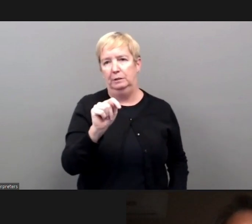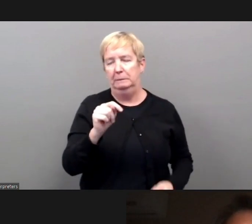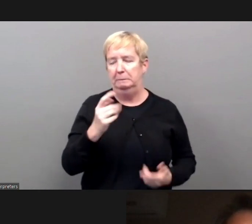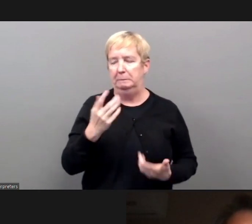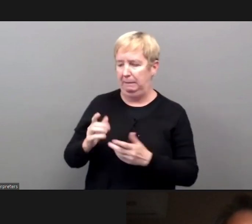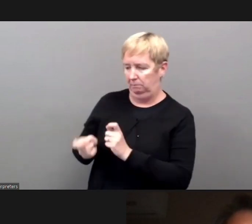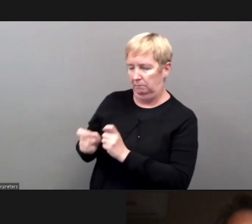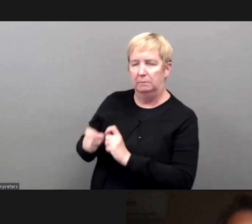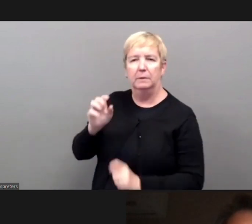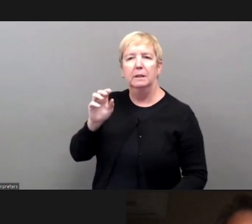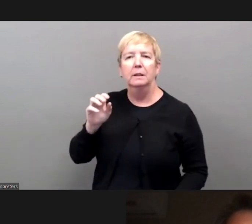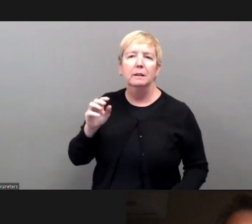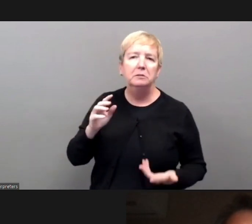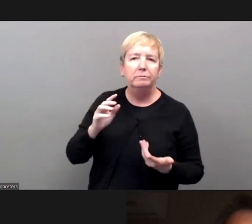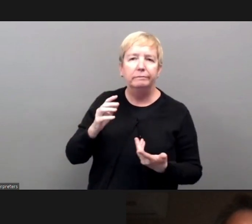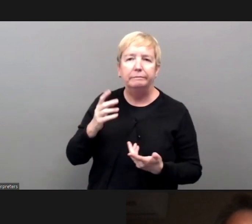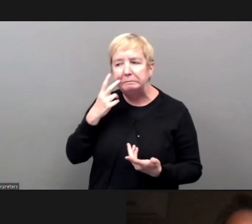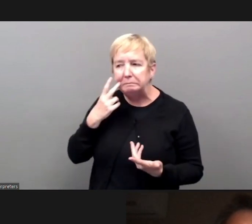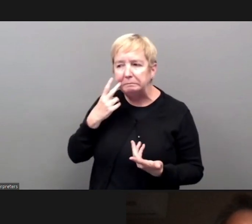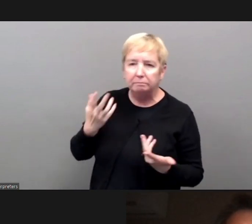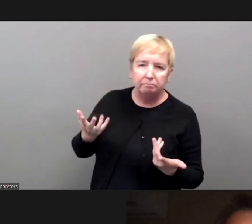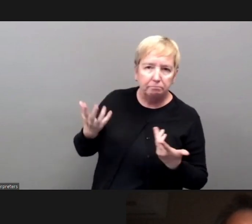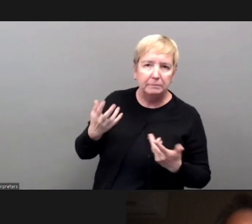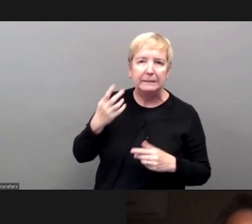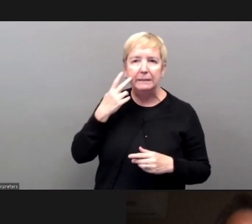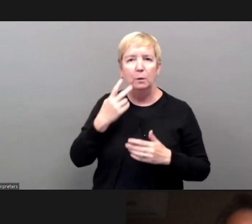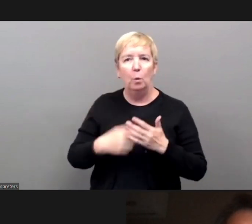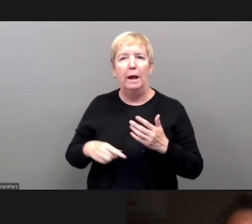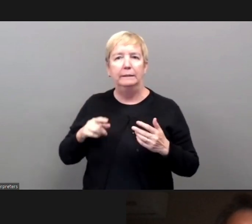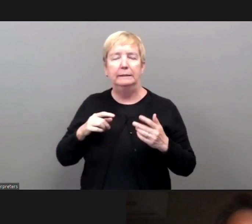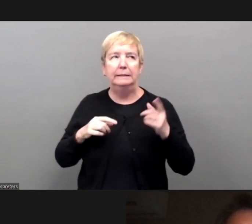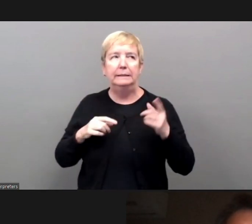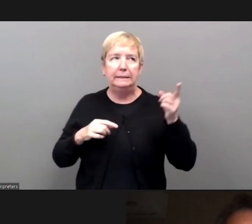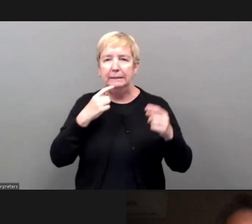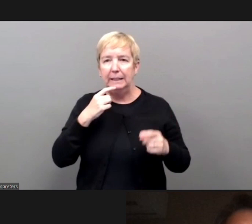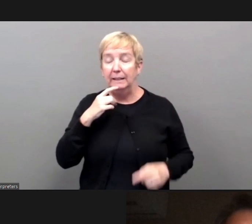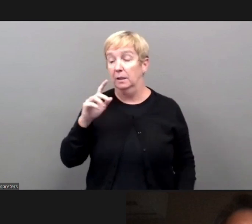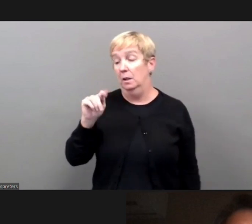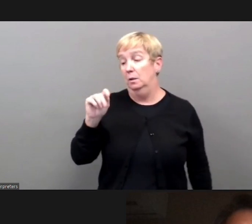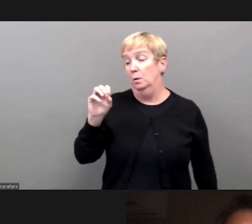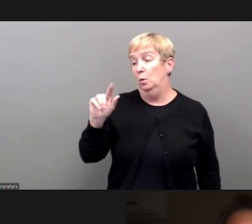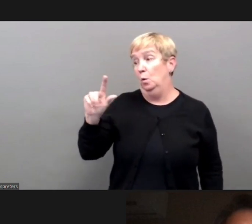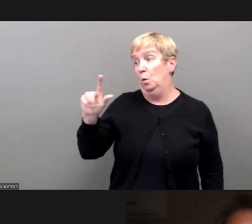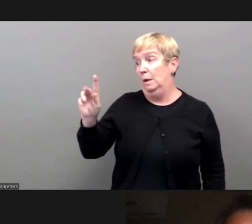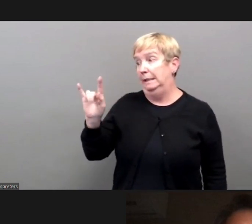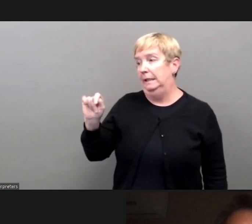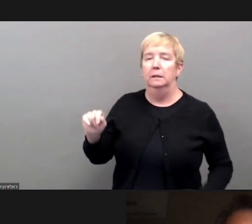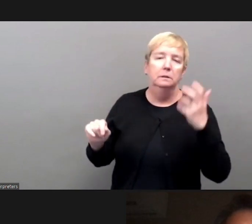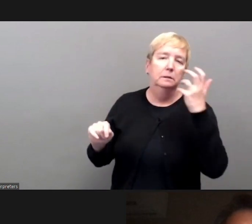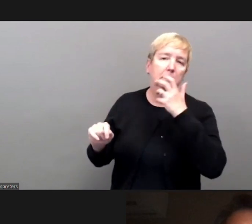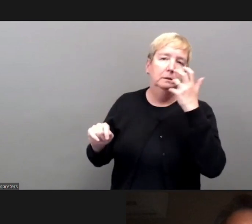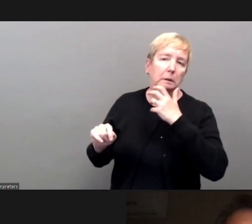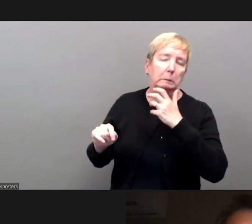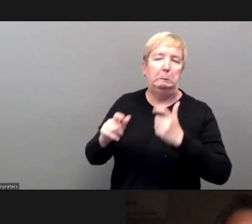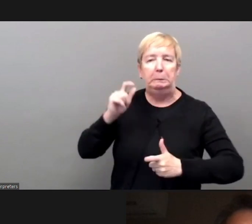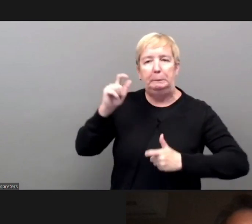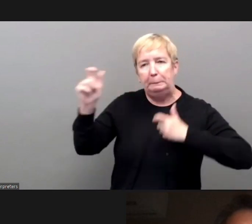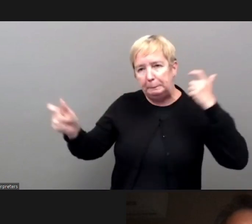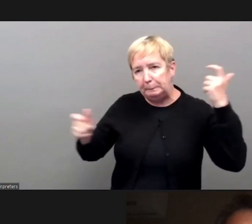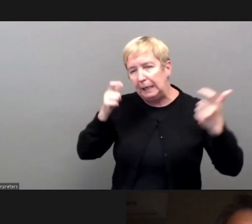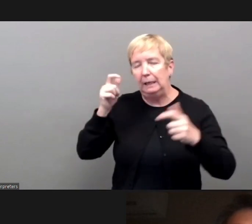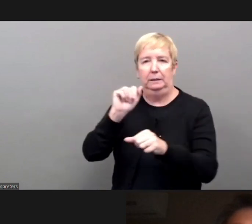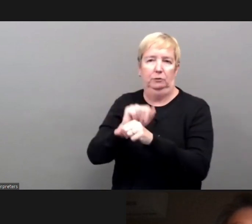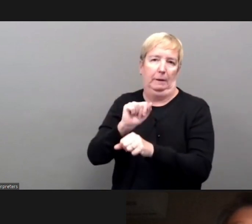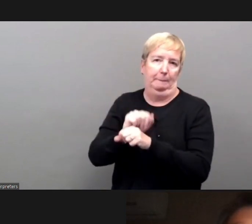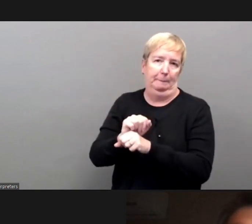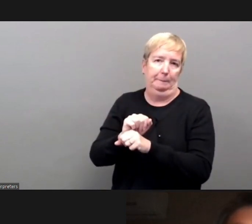and that difference and the change in CDC. The toolkit is an enormous amount of work for PED to put out. I mean, it's